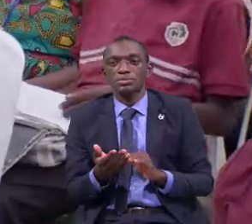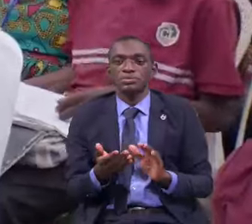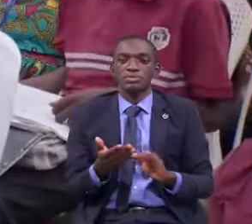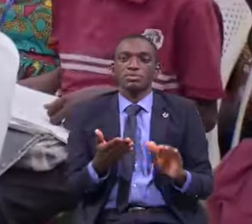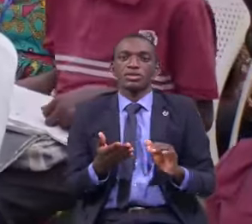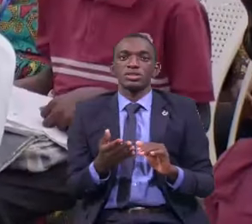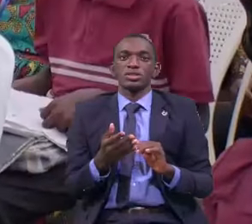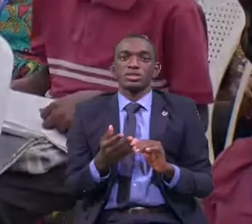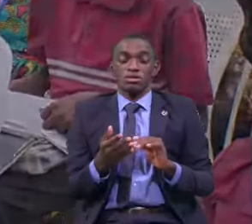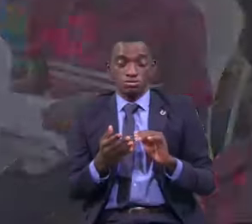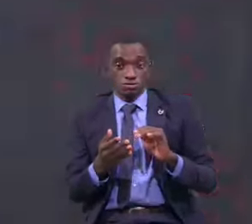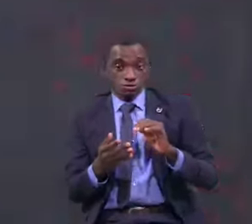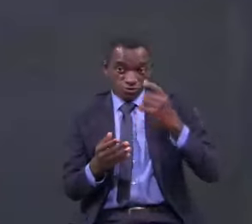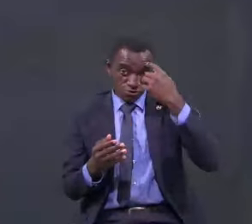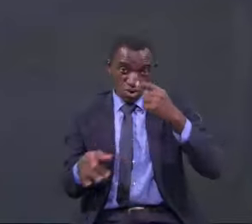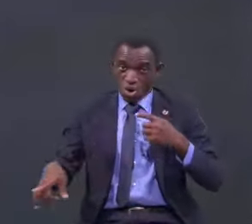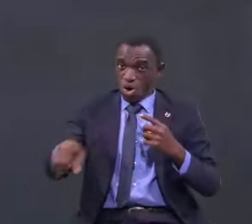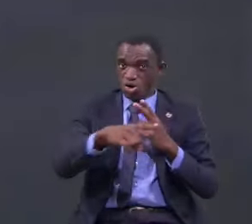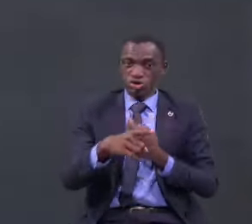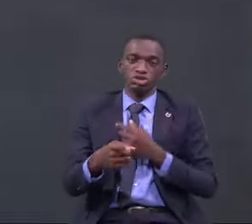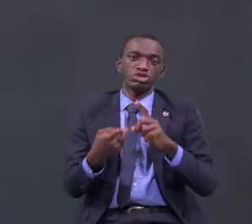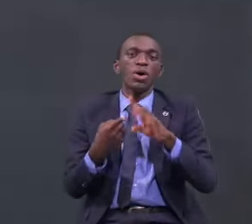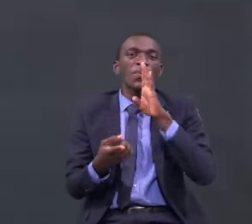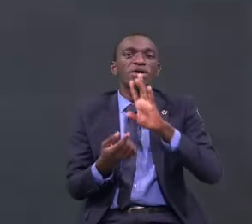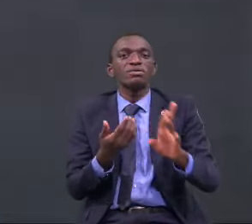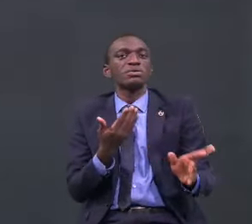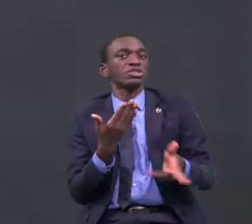For us to be restored to